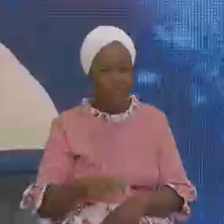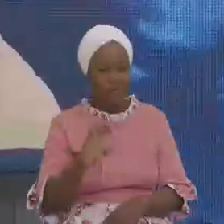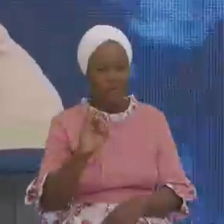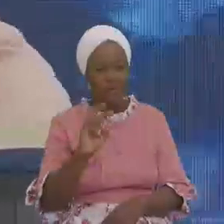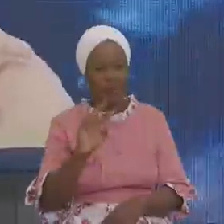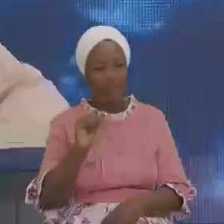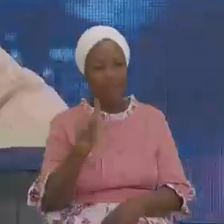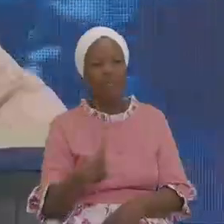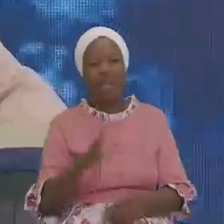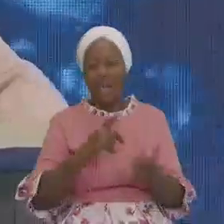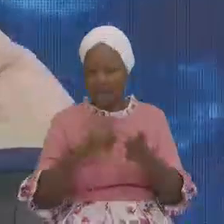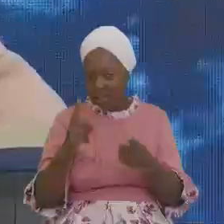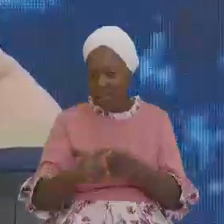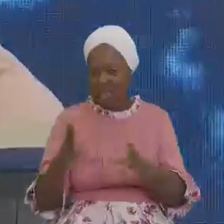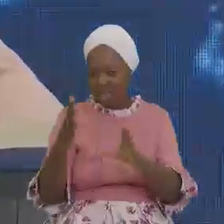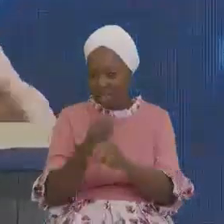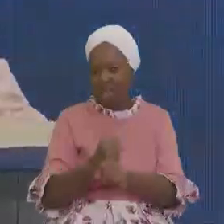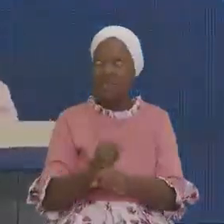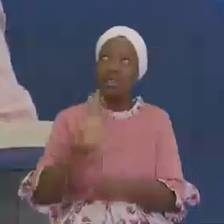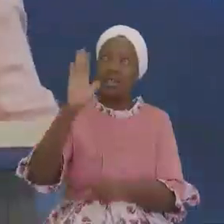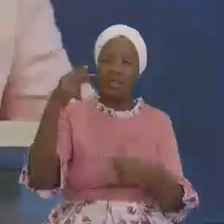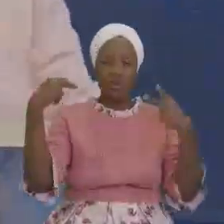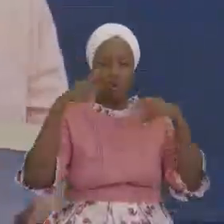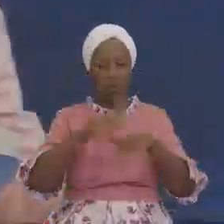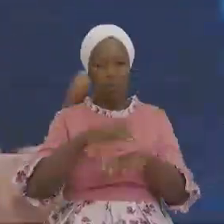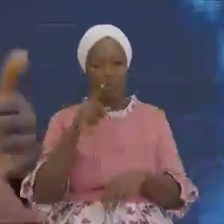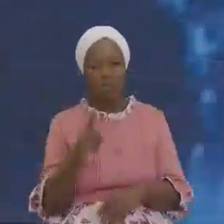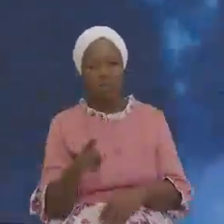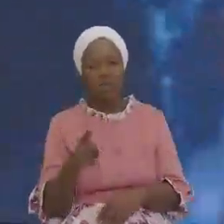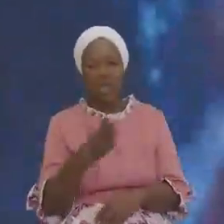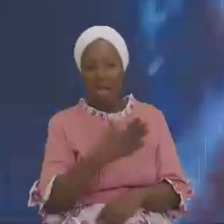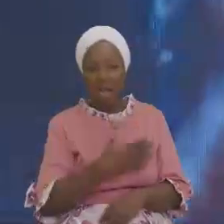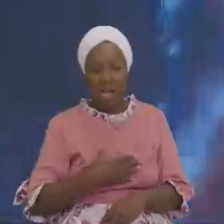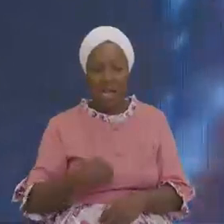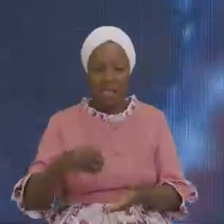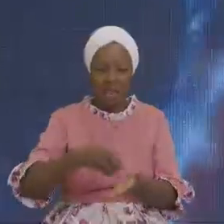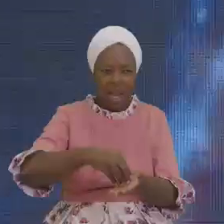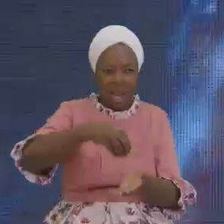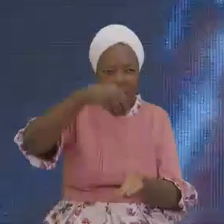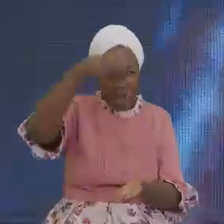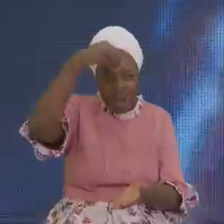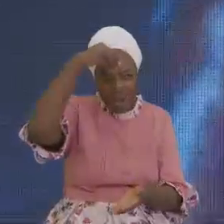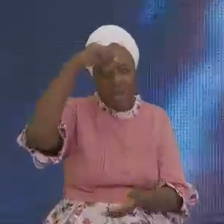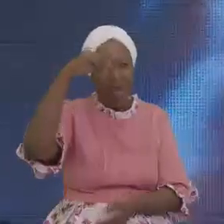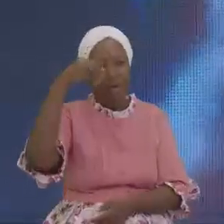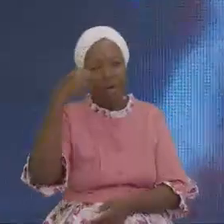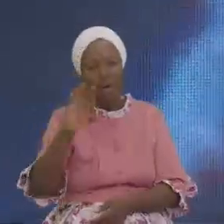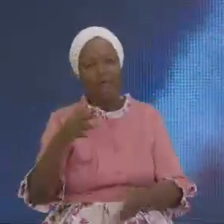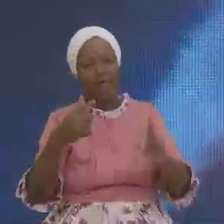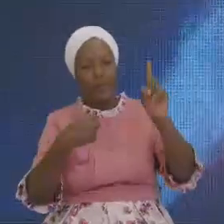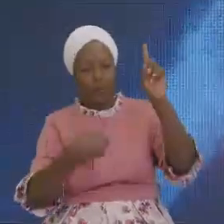And then take his yoke upon you and learn of me.